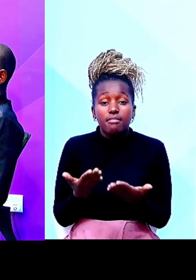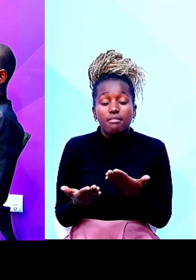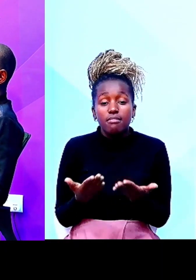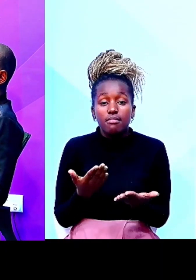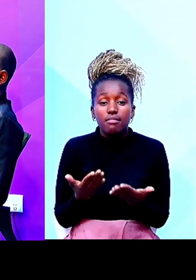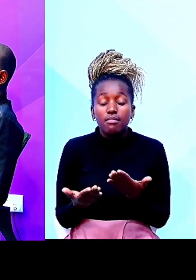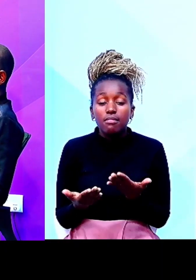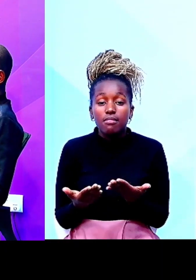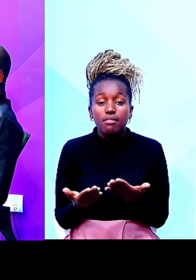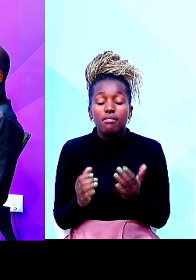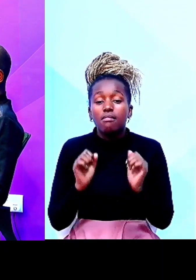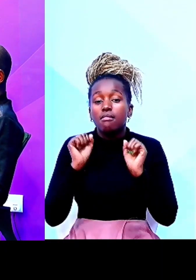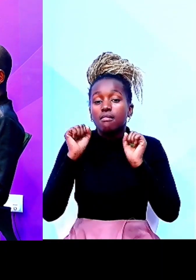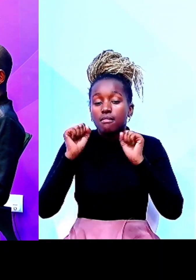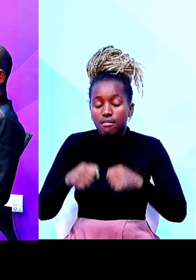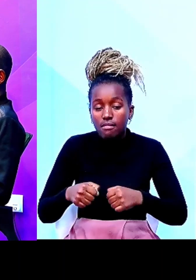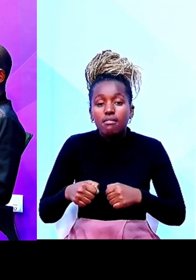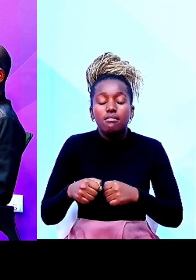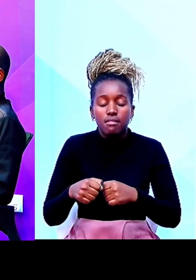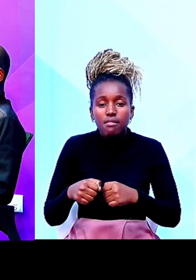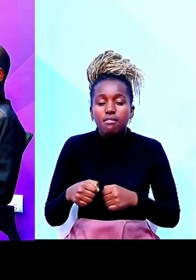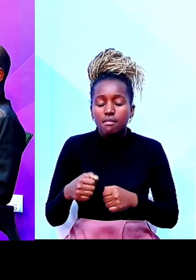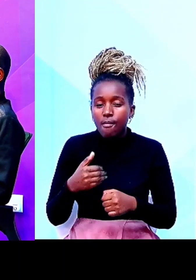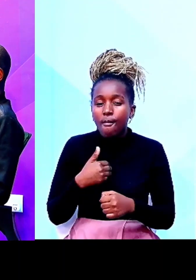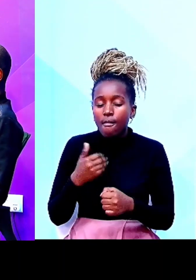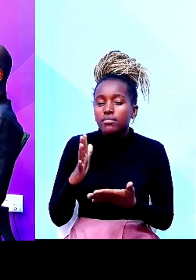are what we call triggers, and